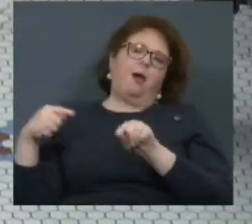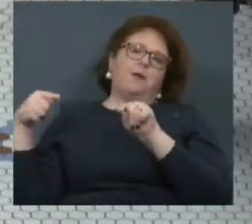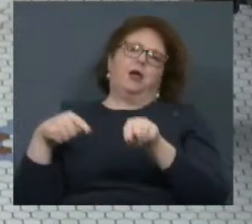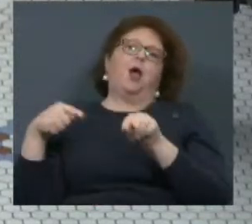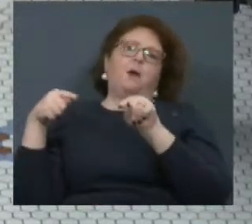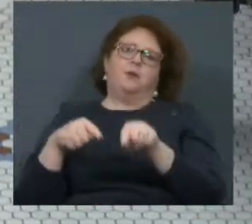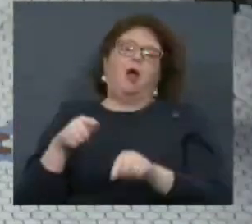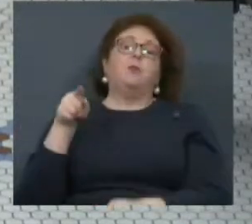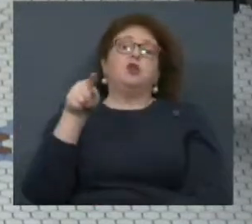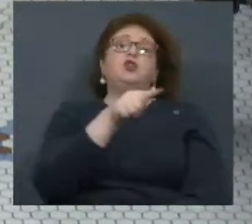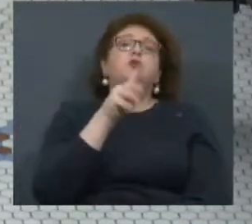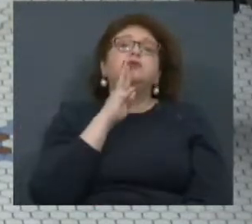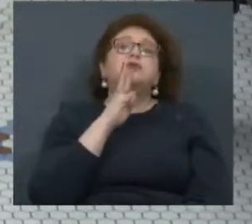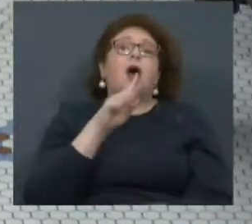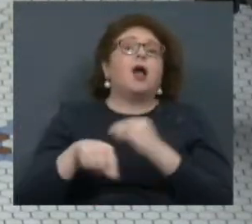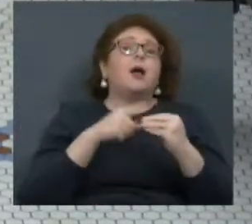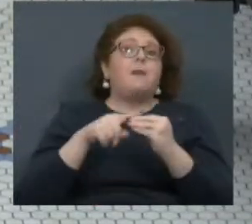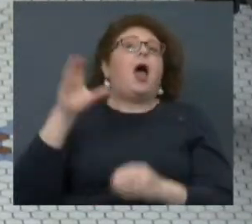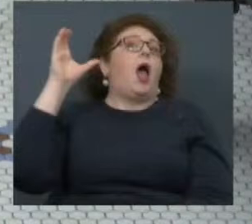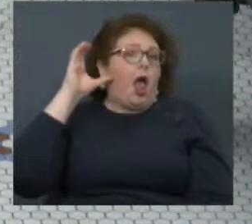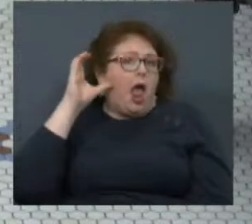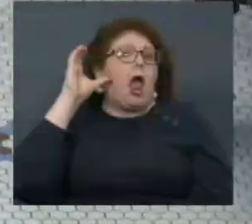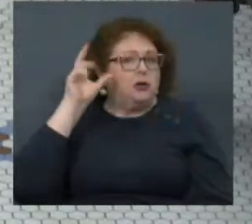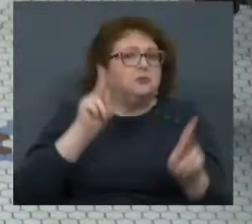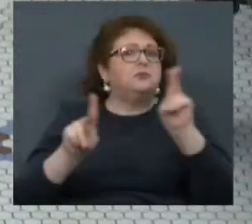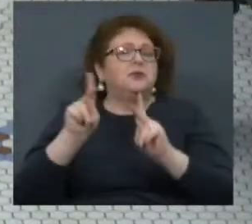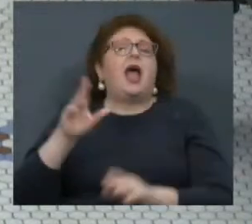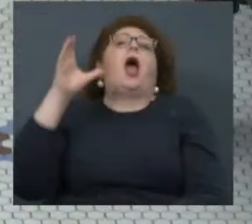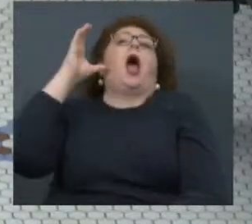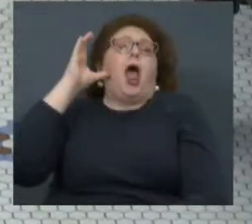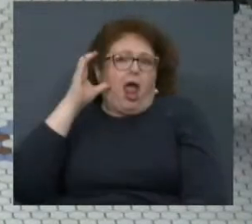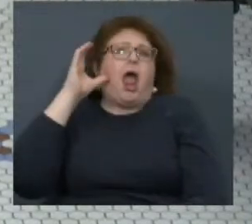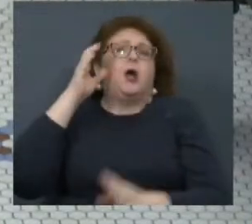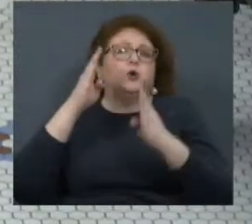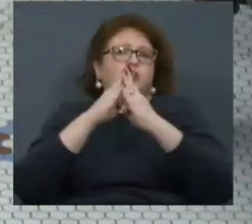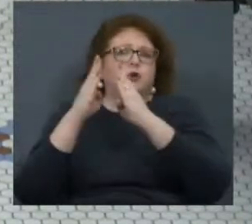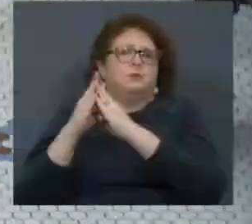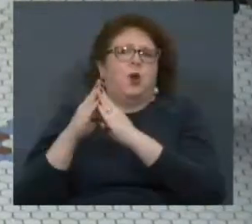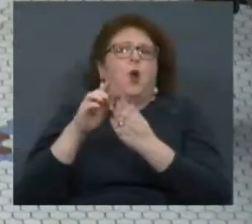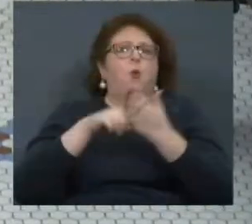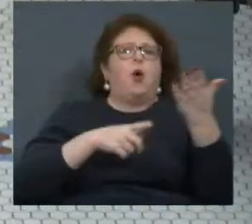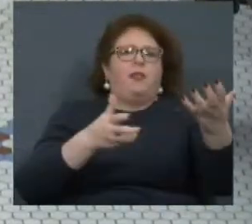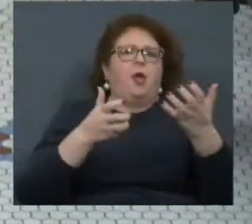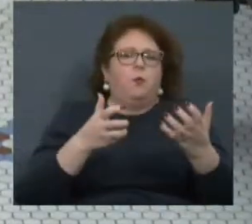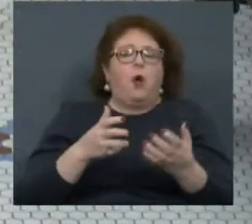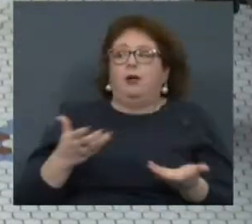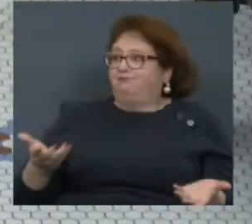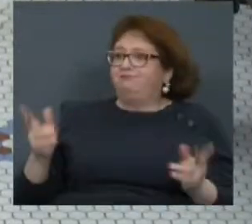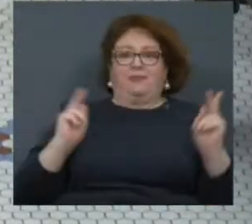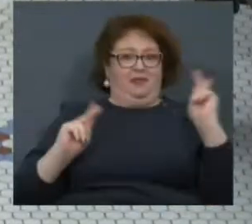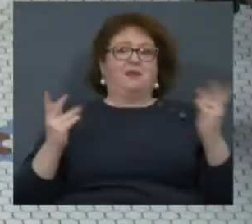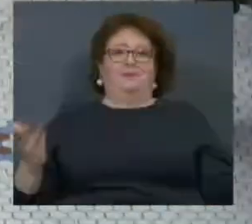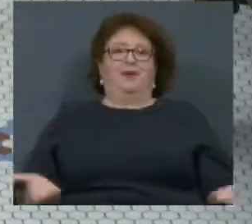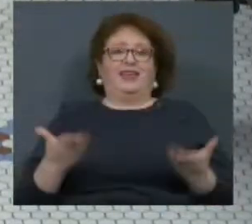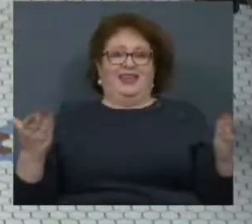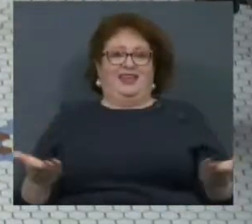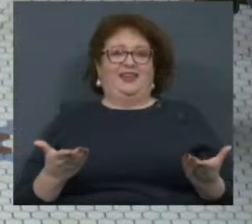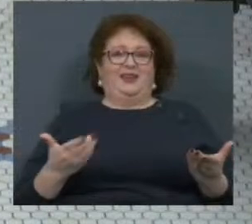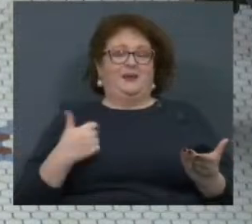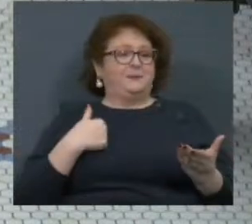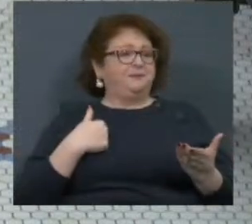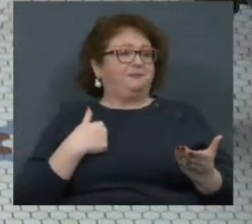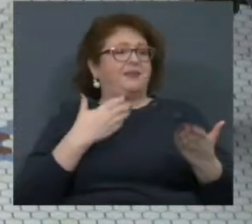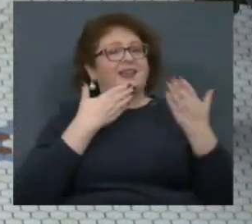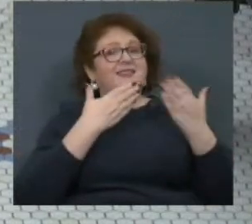to the citizens, we talk to community. This is what community wants. Well, it's people here, and I thank everyone for